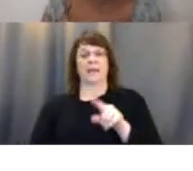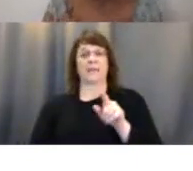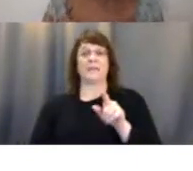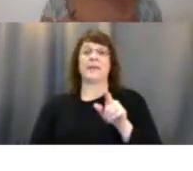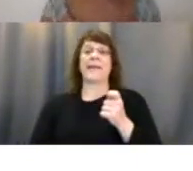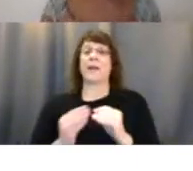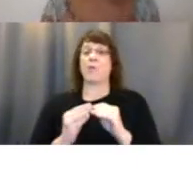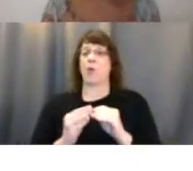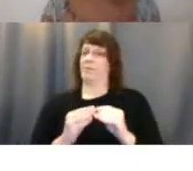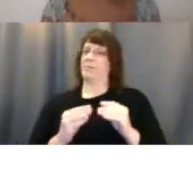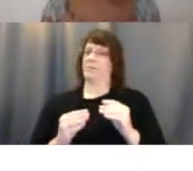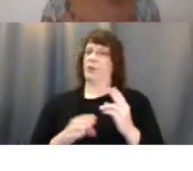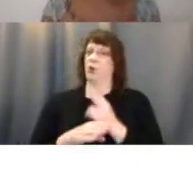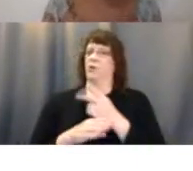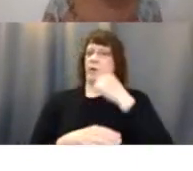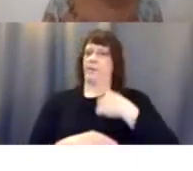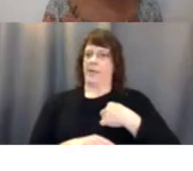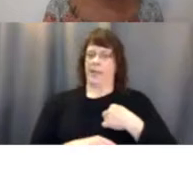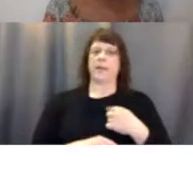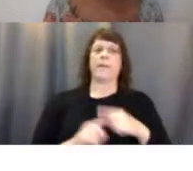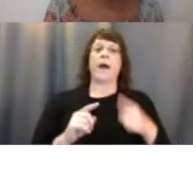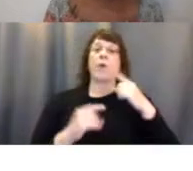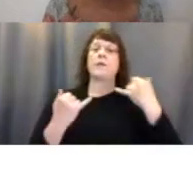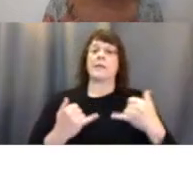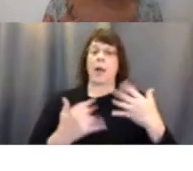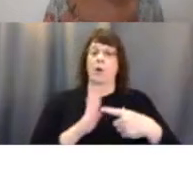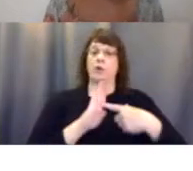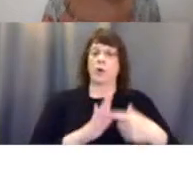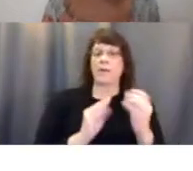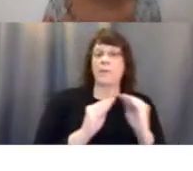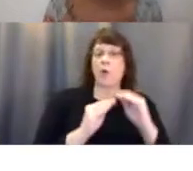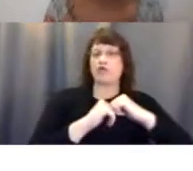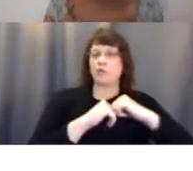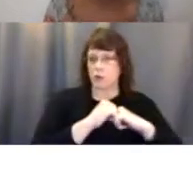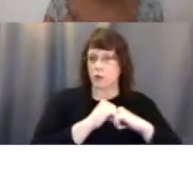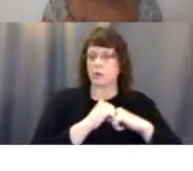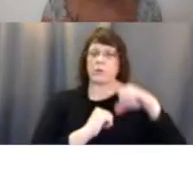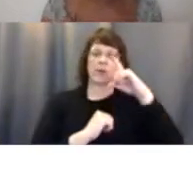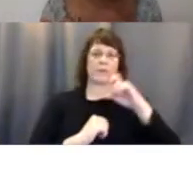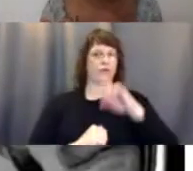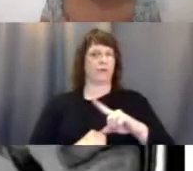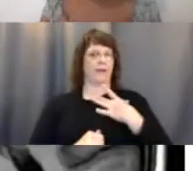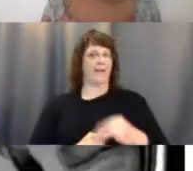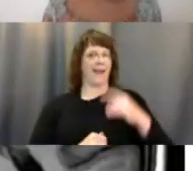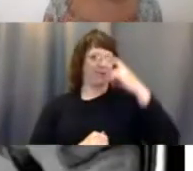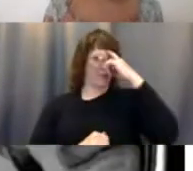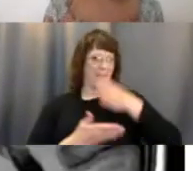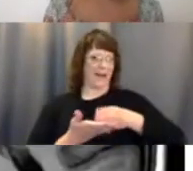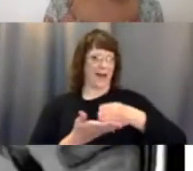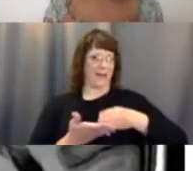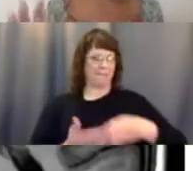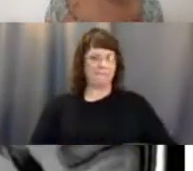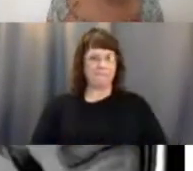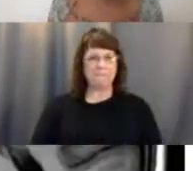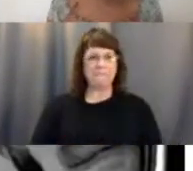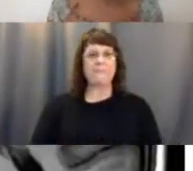for me, but for today, I wanted to show you a little bit more structure since I really like brain anatomy.